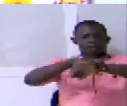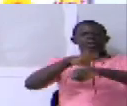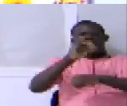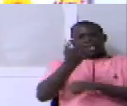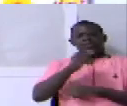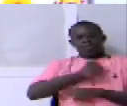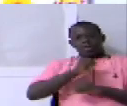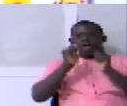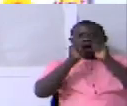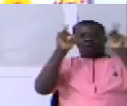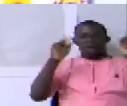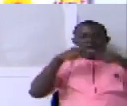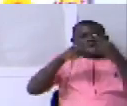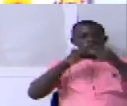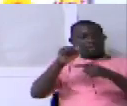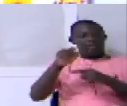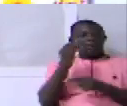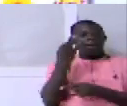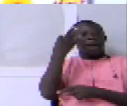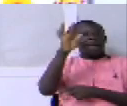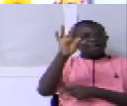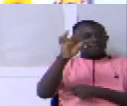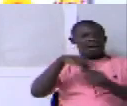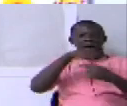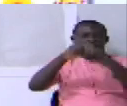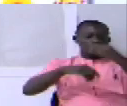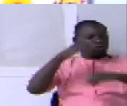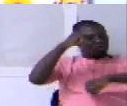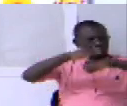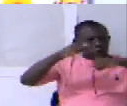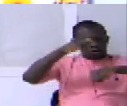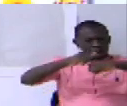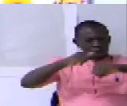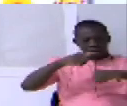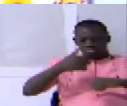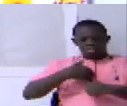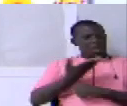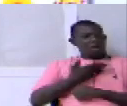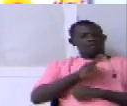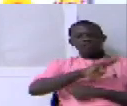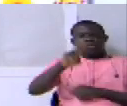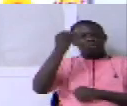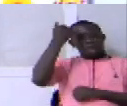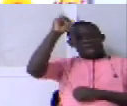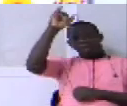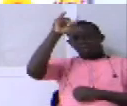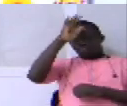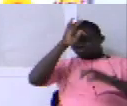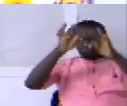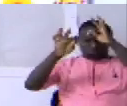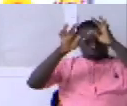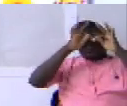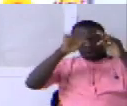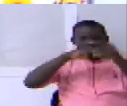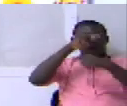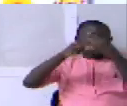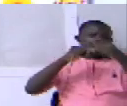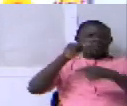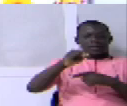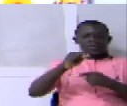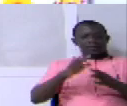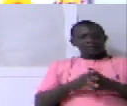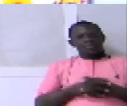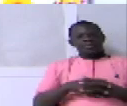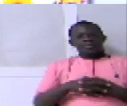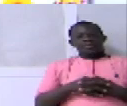things, no idea. I have no idea on that. Namel londe wala nin kasola ko tinyaro ke wala tilimbali ke wala